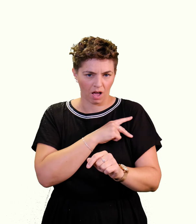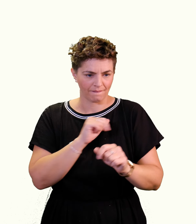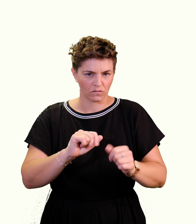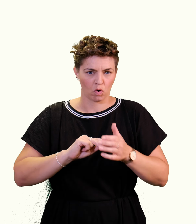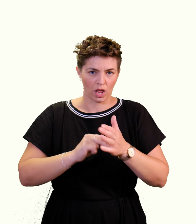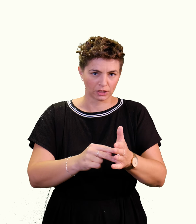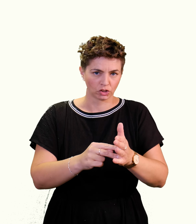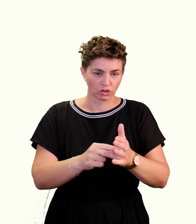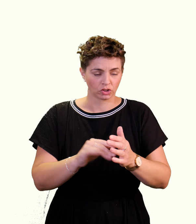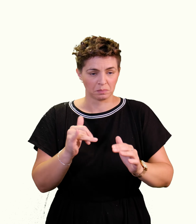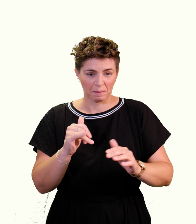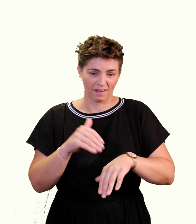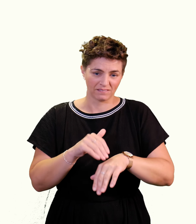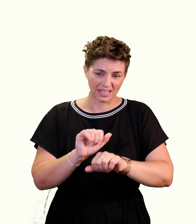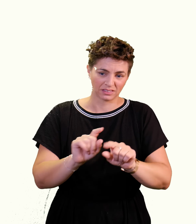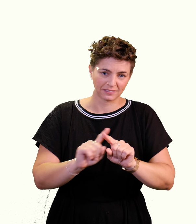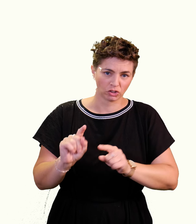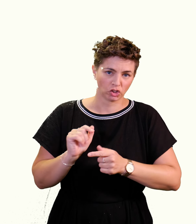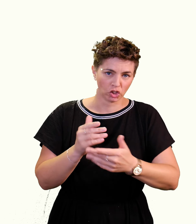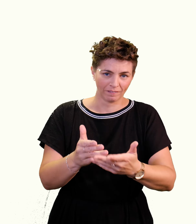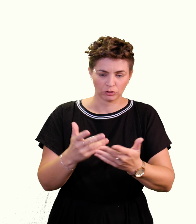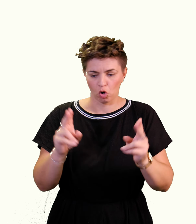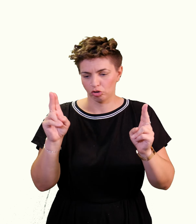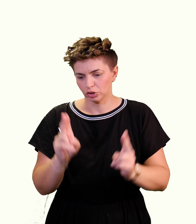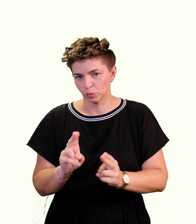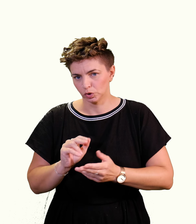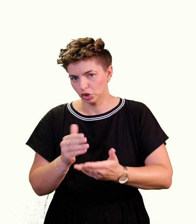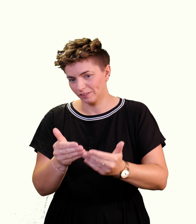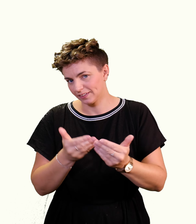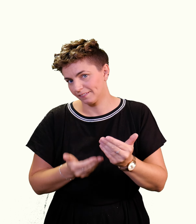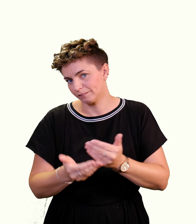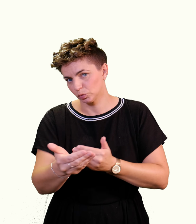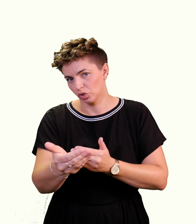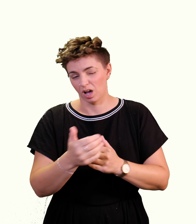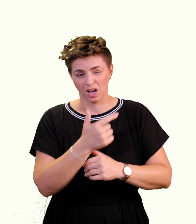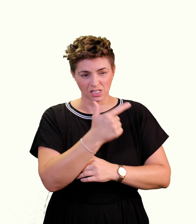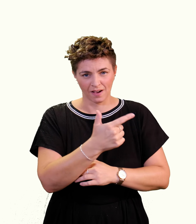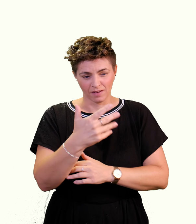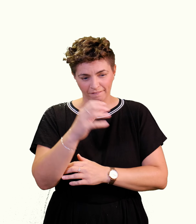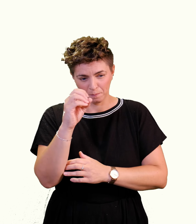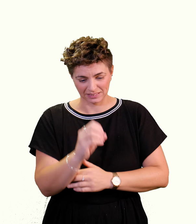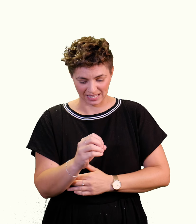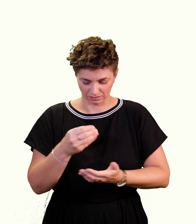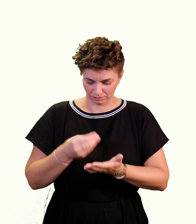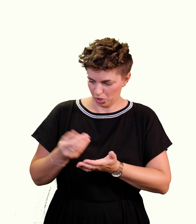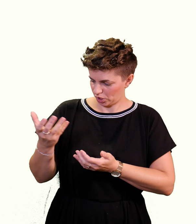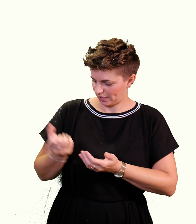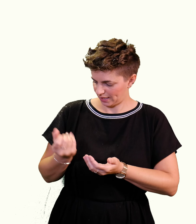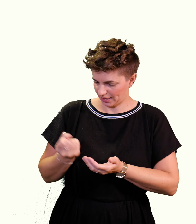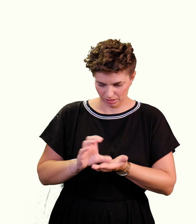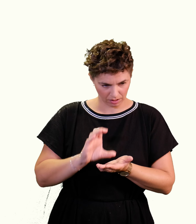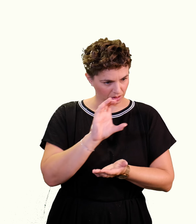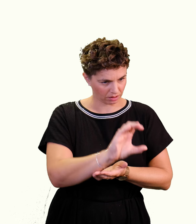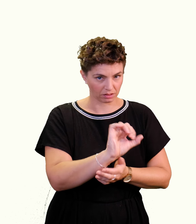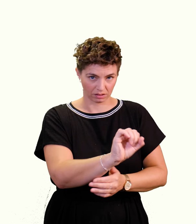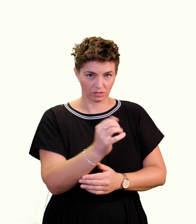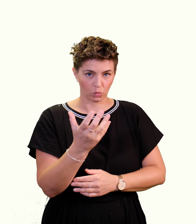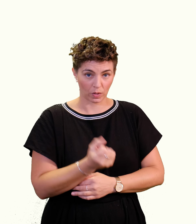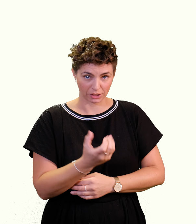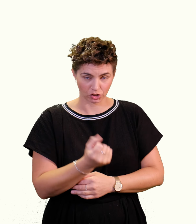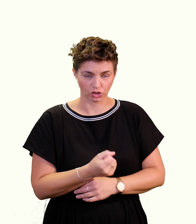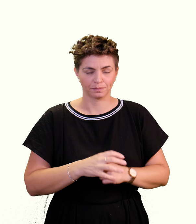organisation. And that may well affect the services or the amount of services that we can deliver. So 75% of all our spend is